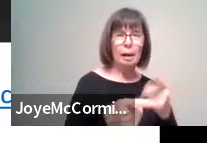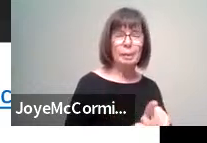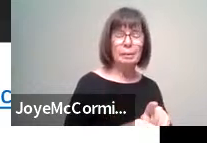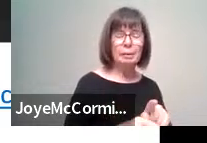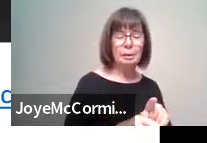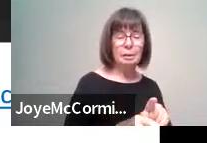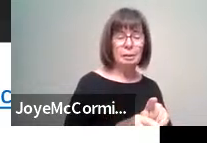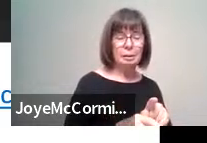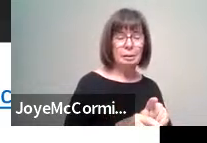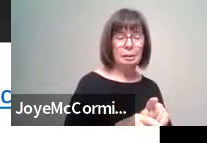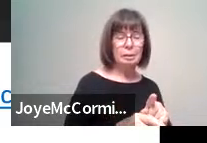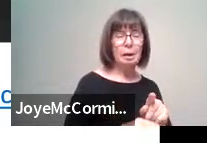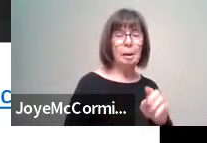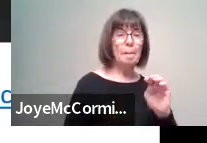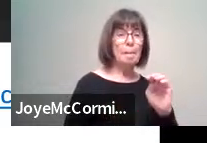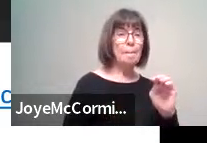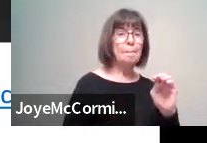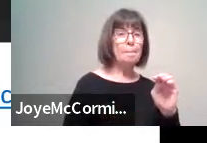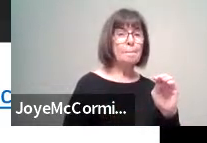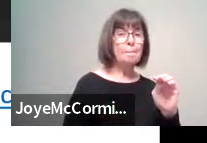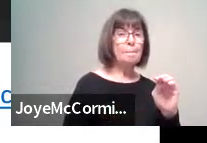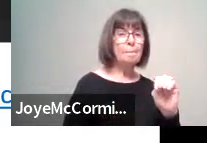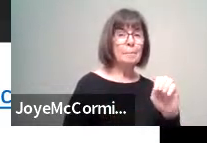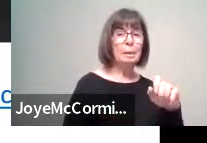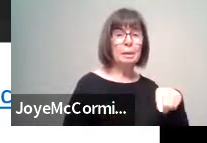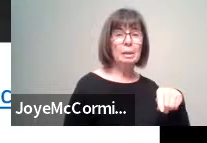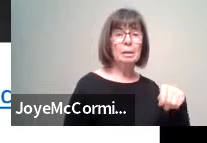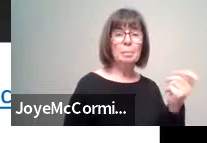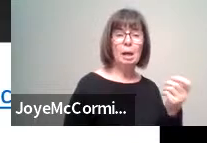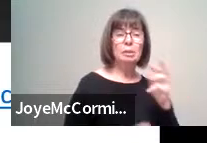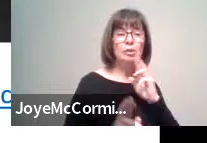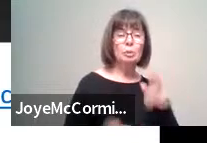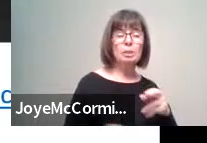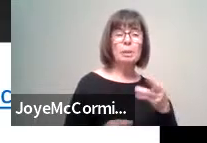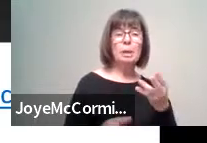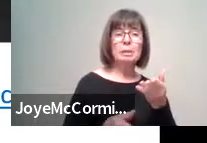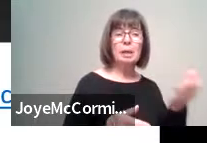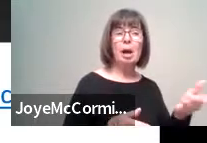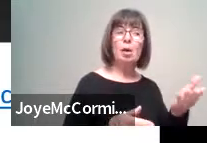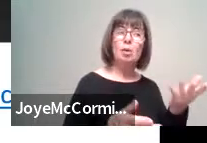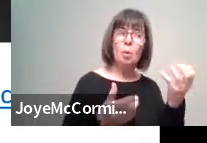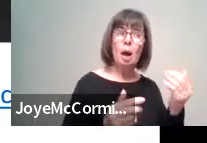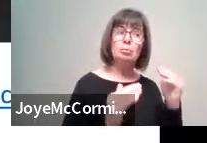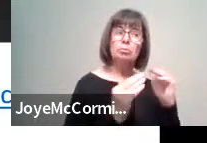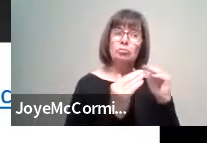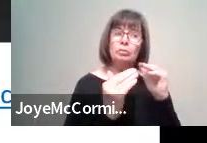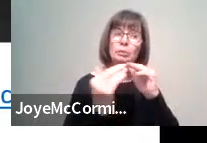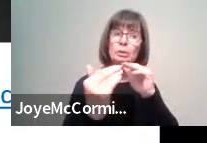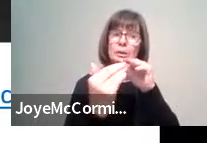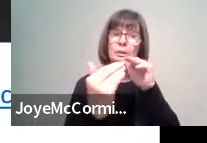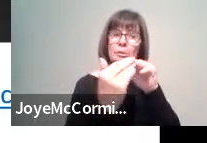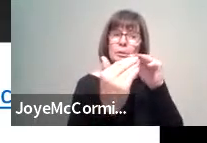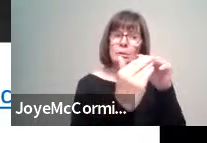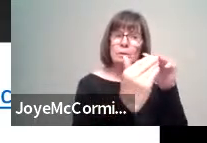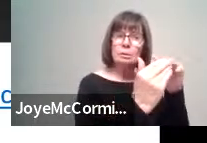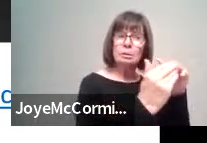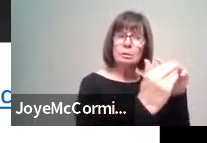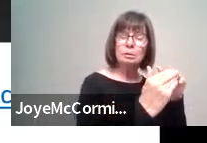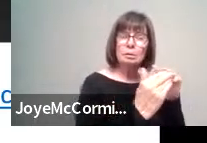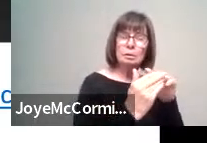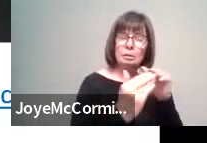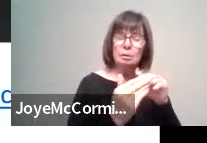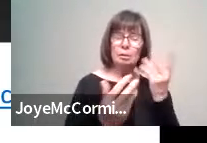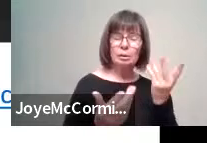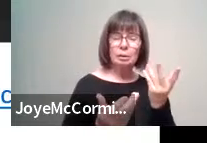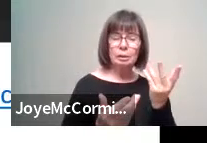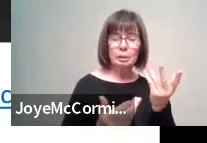our monkeypox response efforts are committed to health equity. And we are aiming to